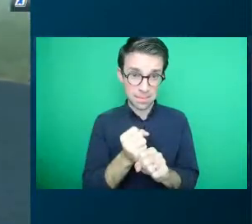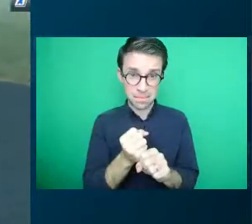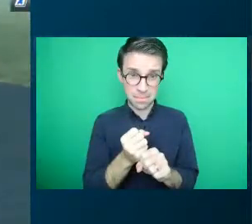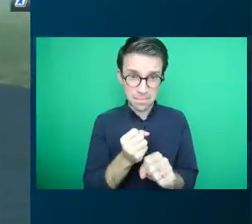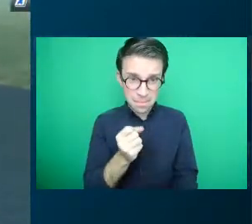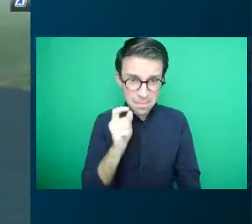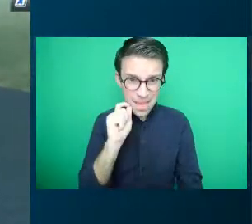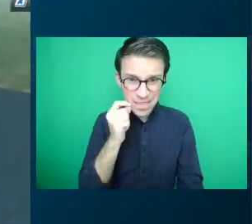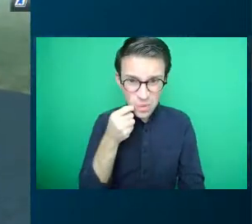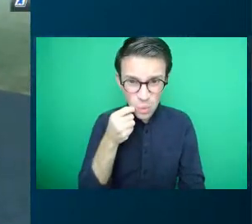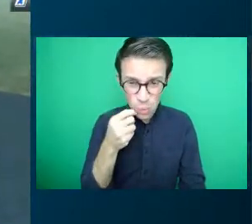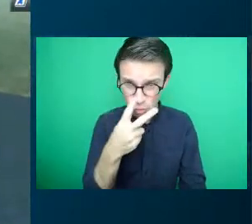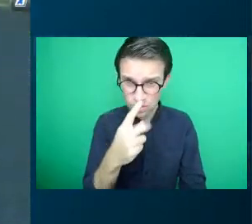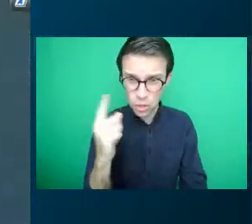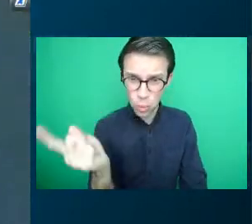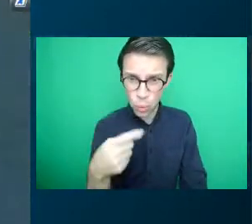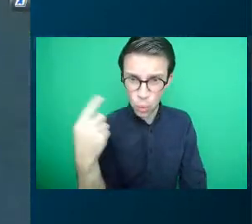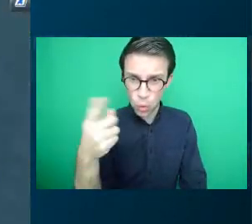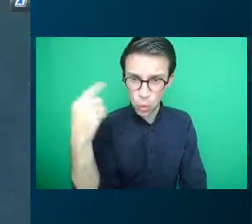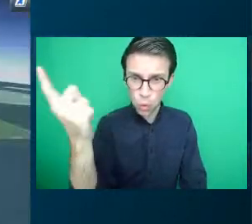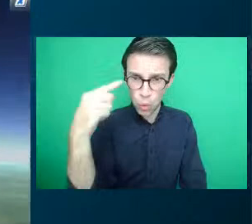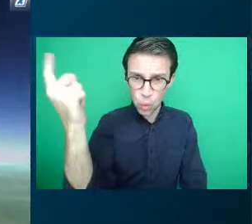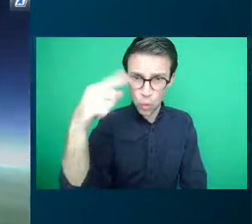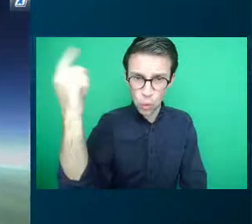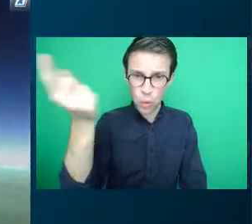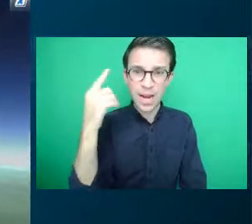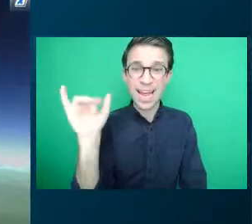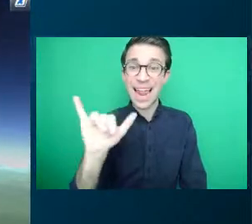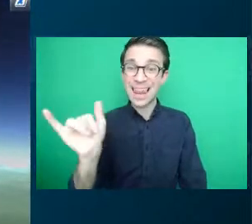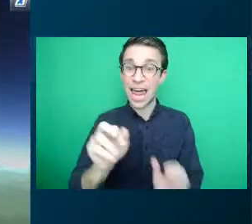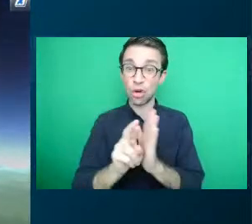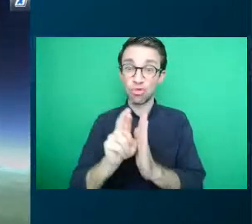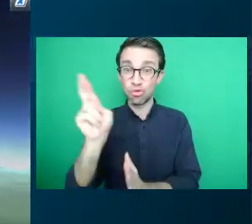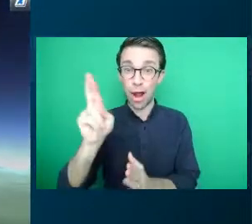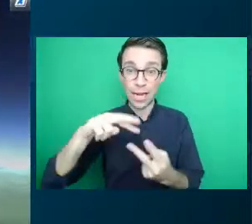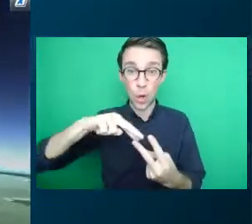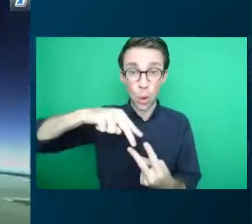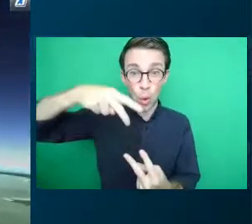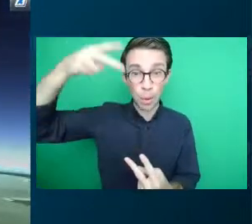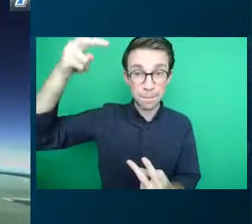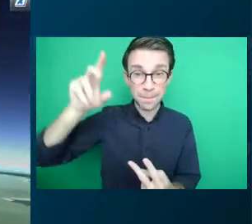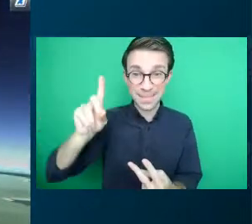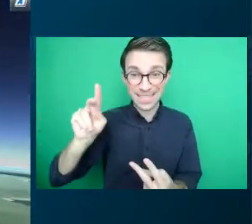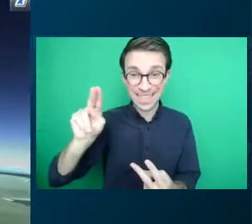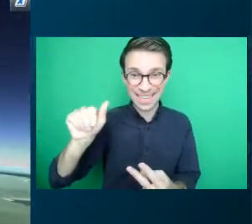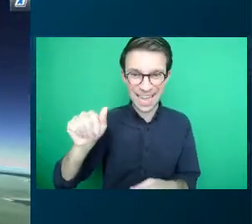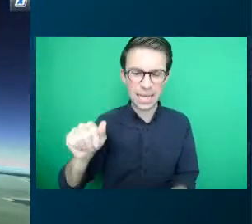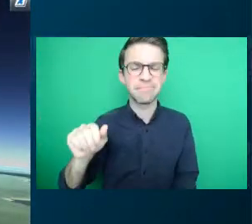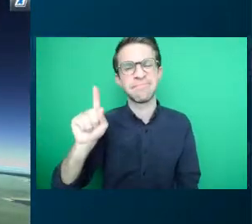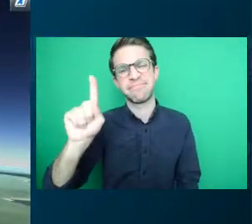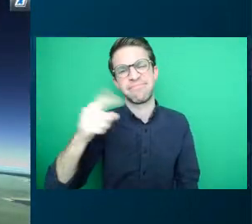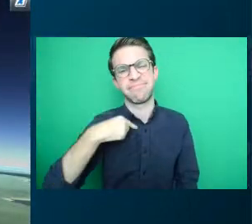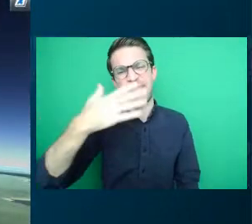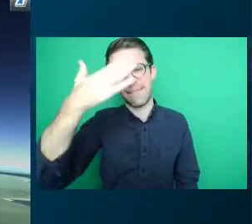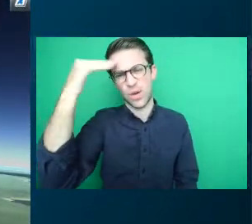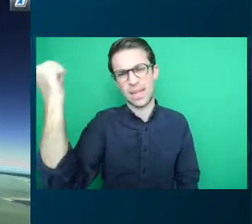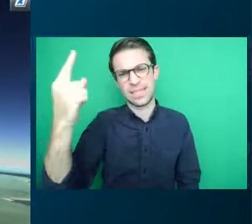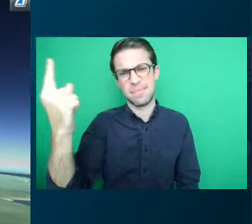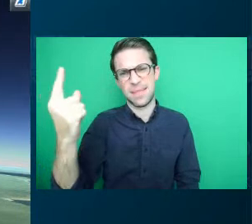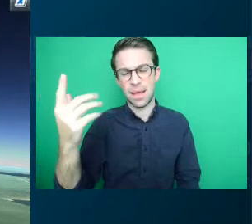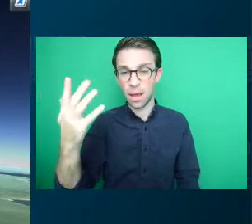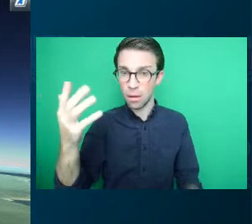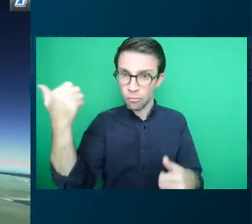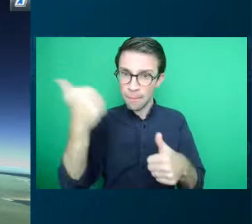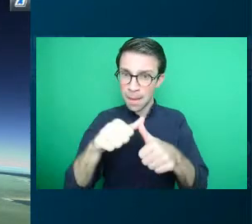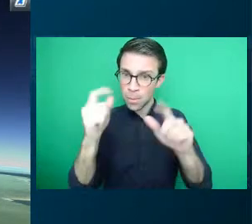Look at that. It's got some sort of rocket DNA or something. But the cool thing is, I forgot something. I wanted to take a Kerbal into space,